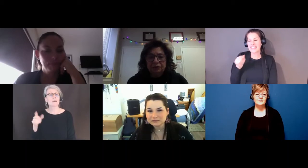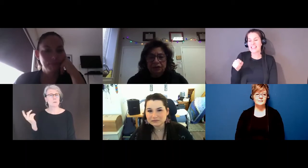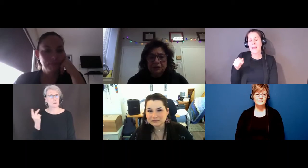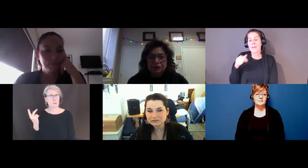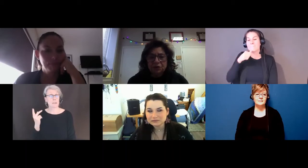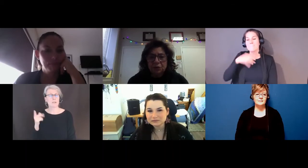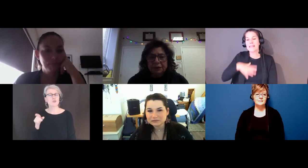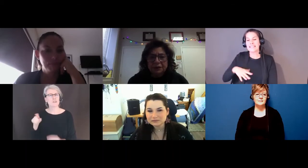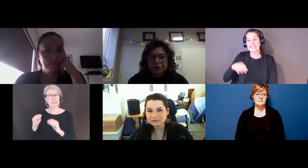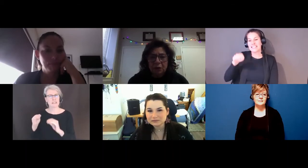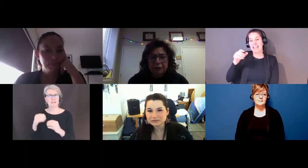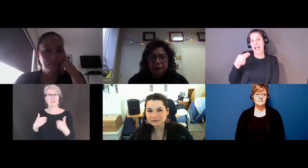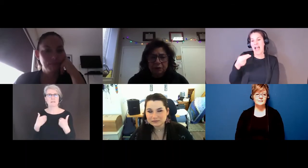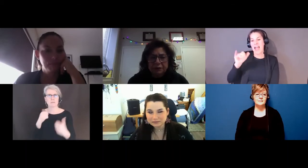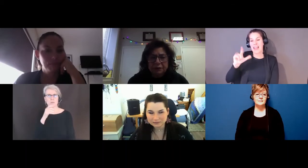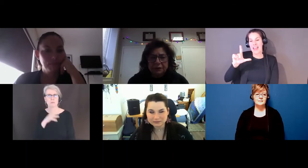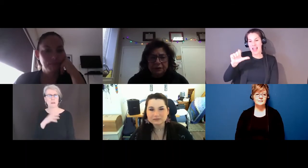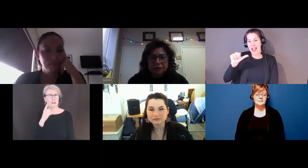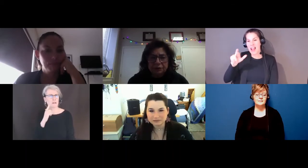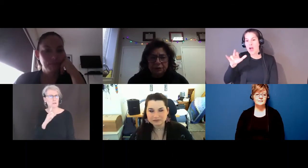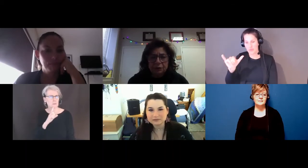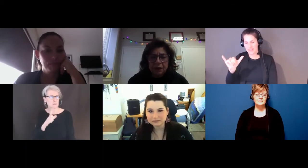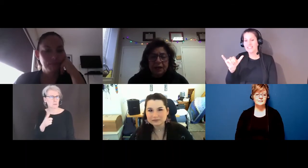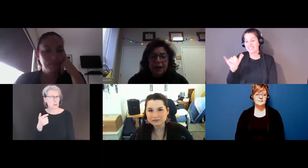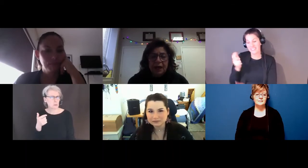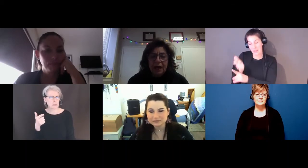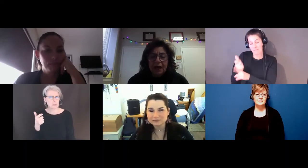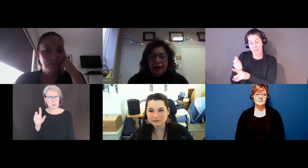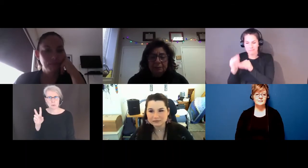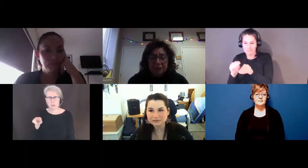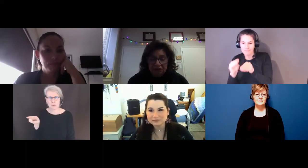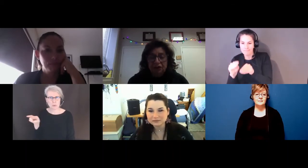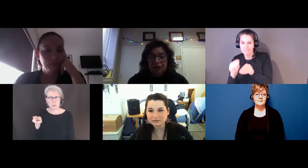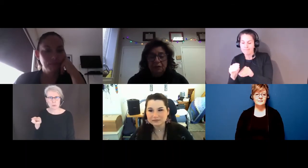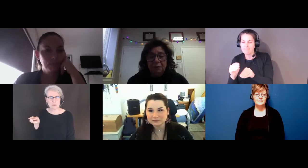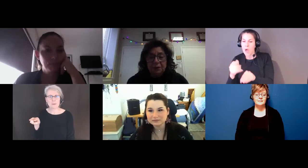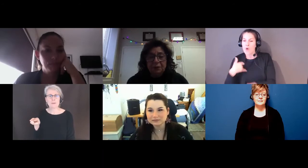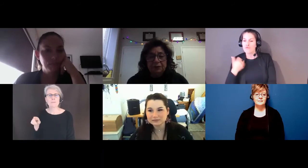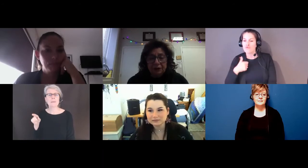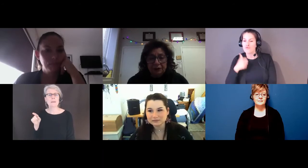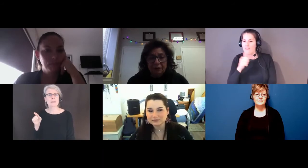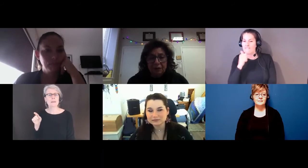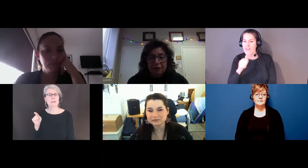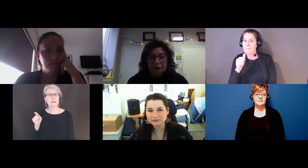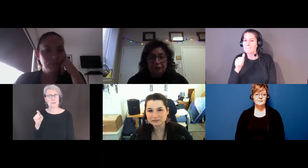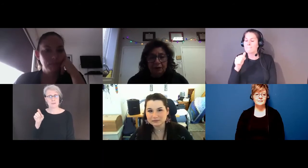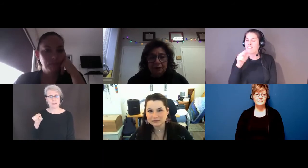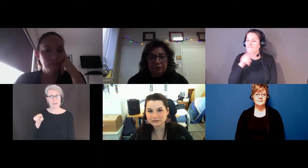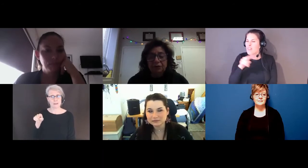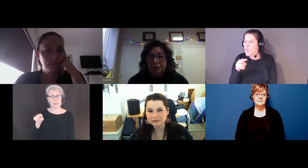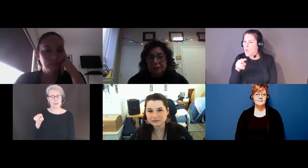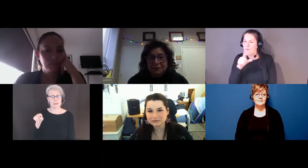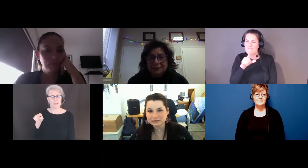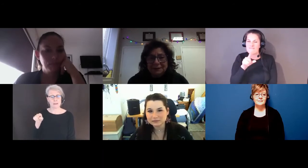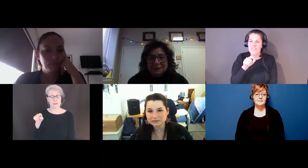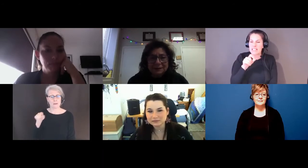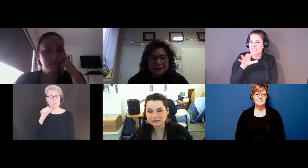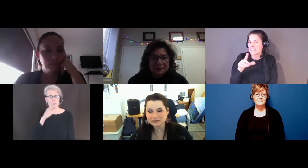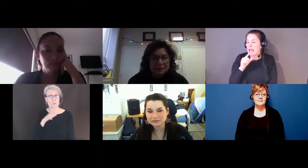think she's 21 or 22, but she's been dancing since she was